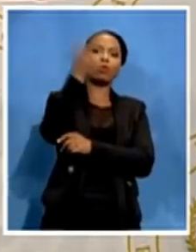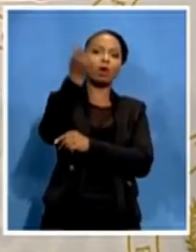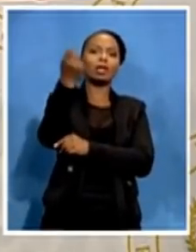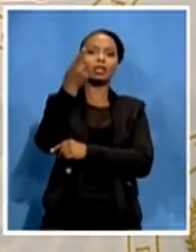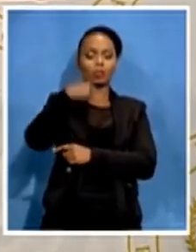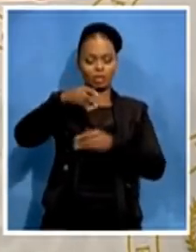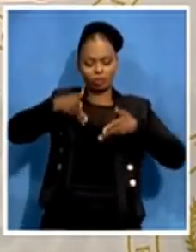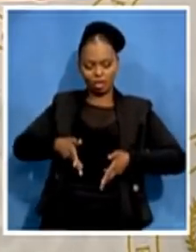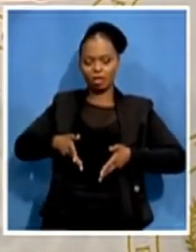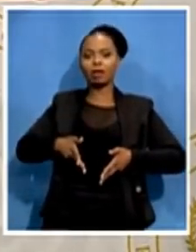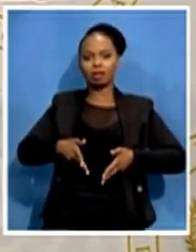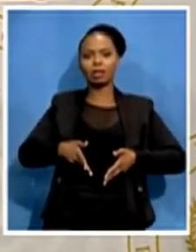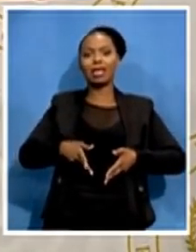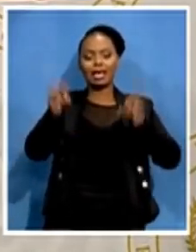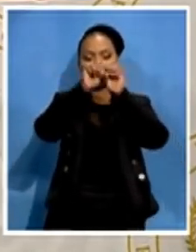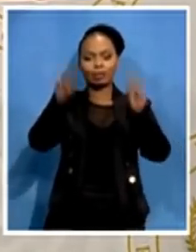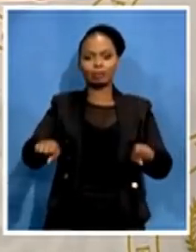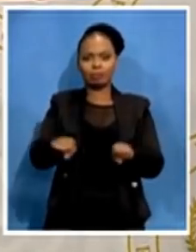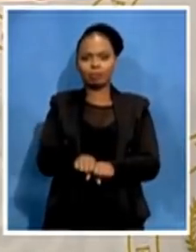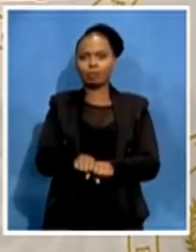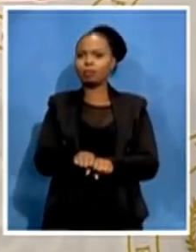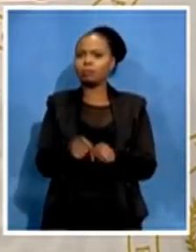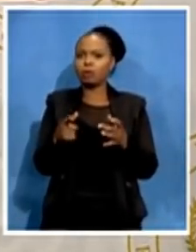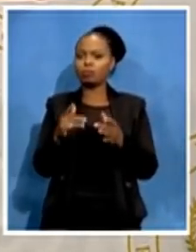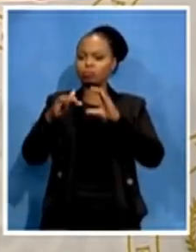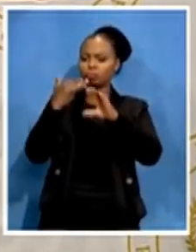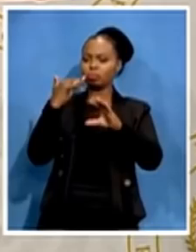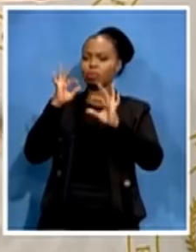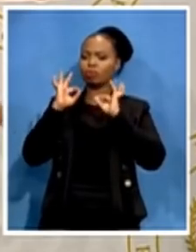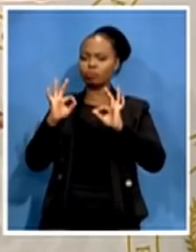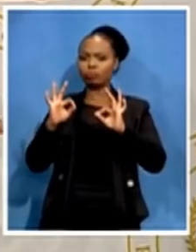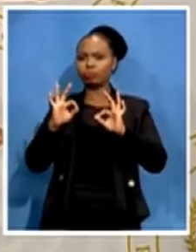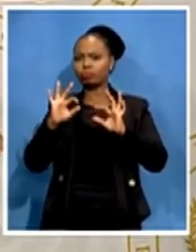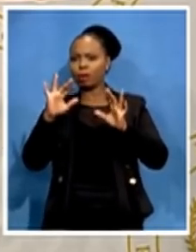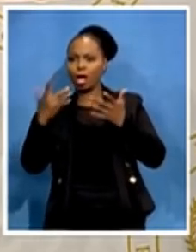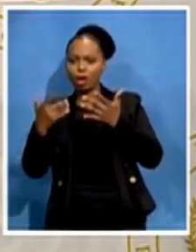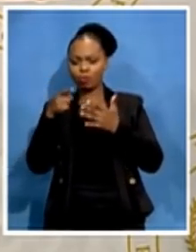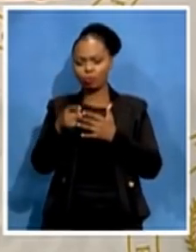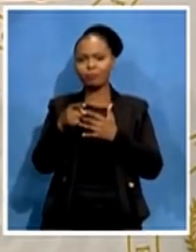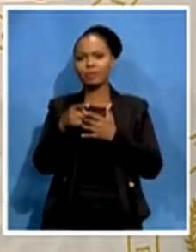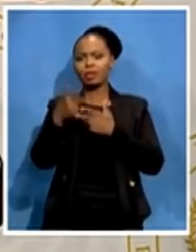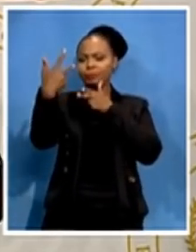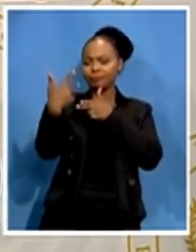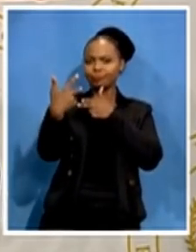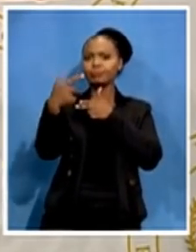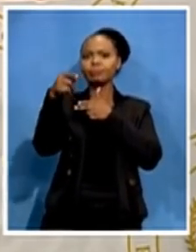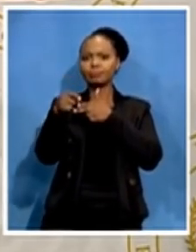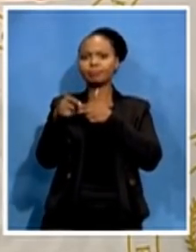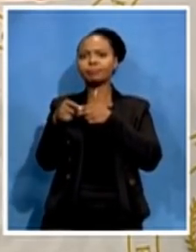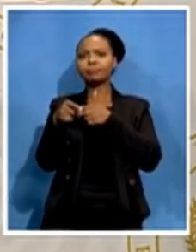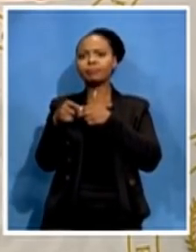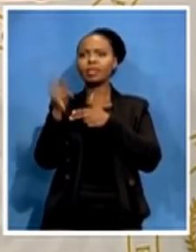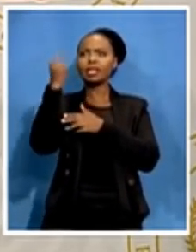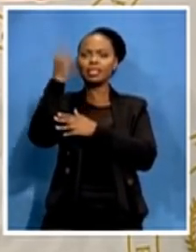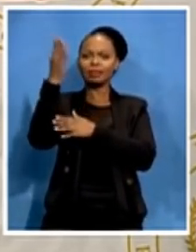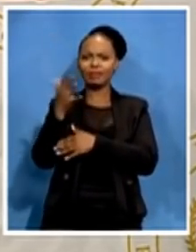work in other jurisdictions, it works well. E-filing, these voluminous records can be phased out and